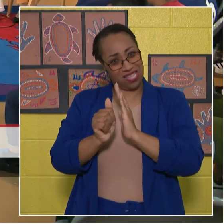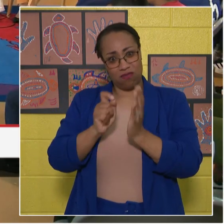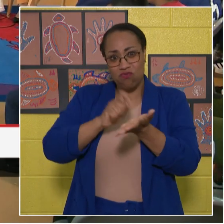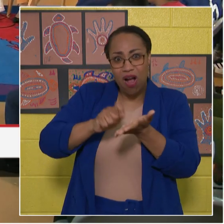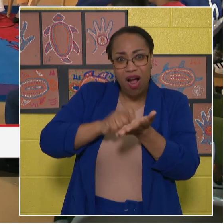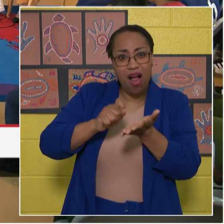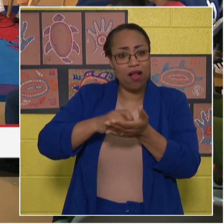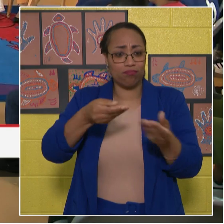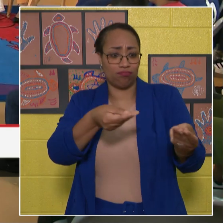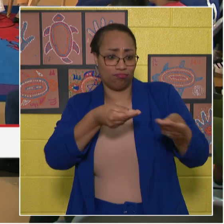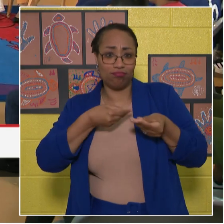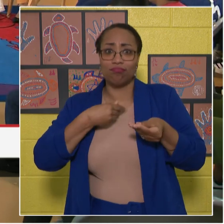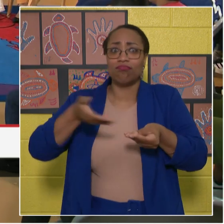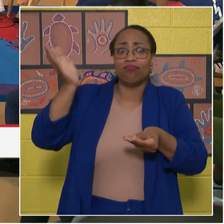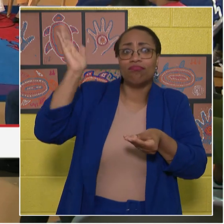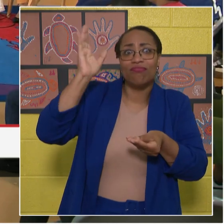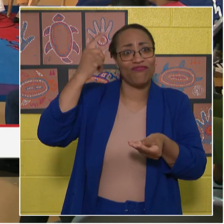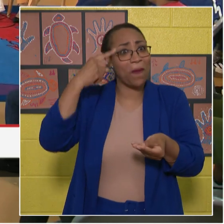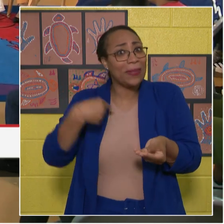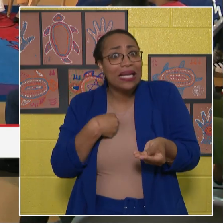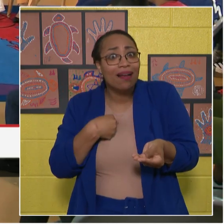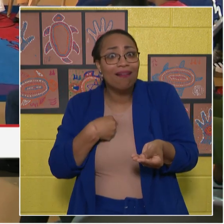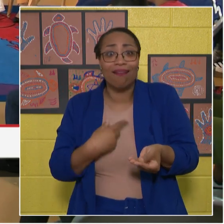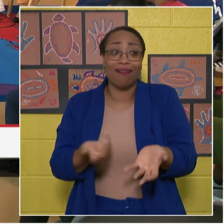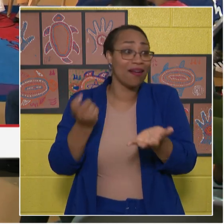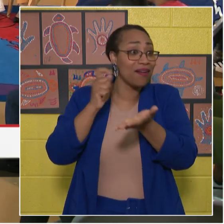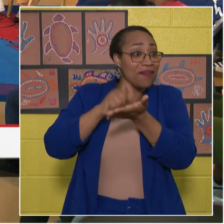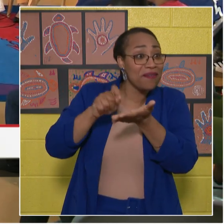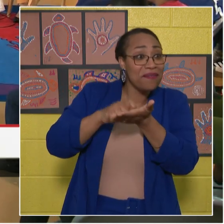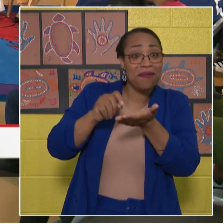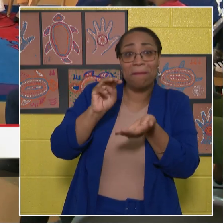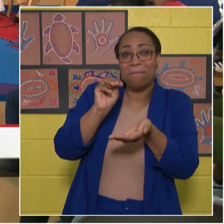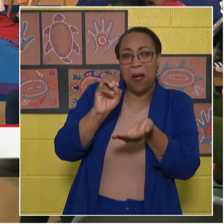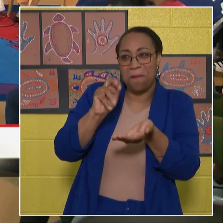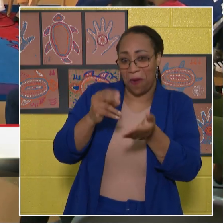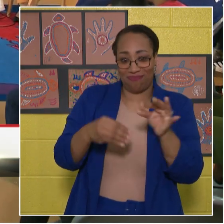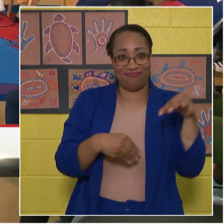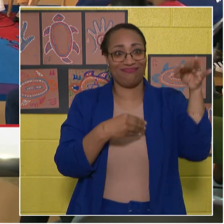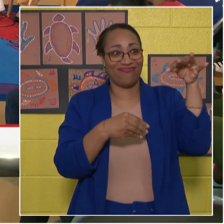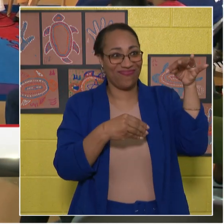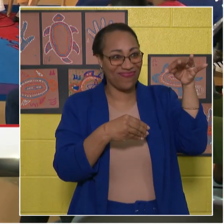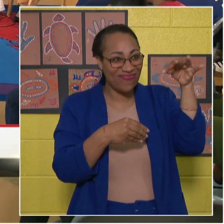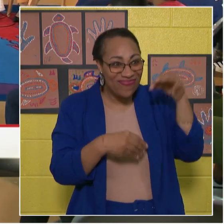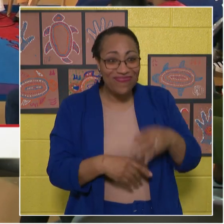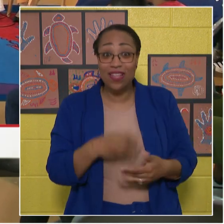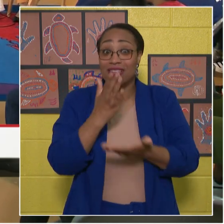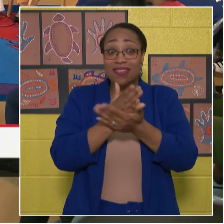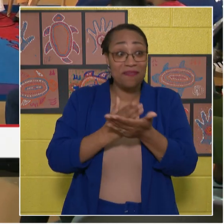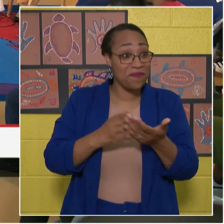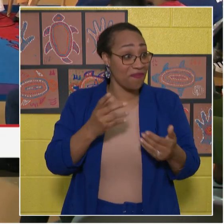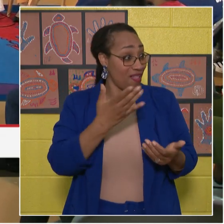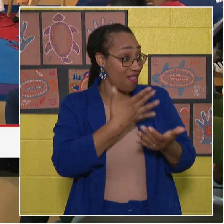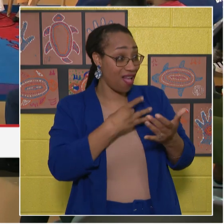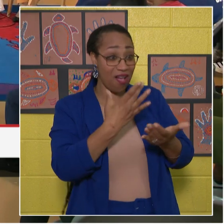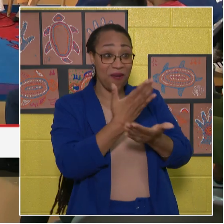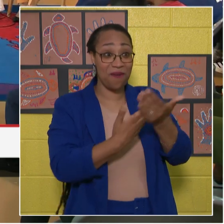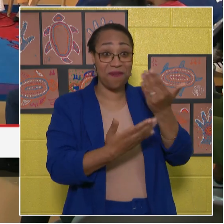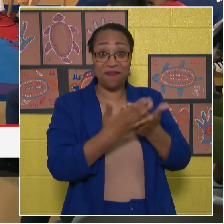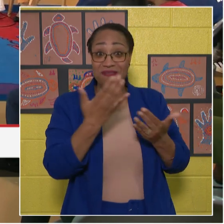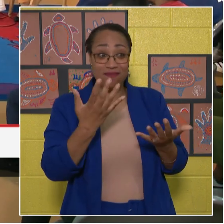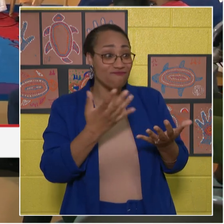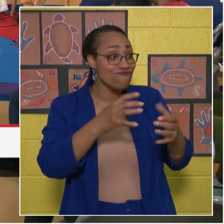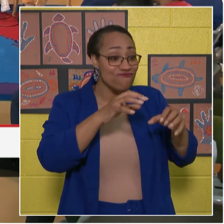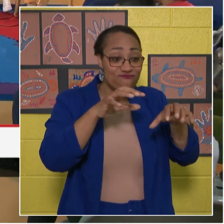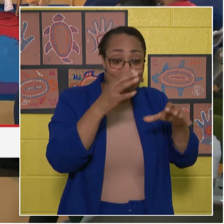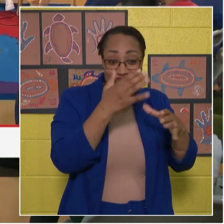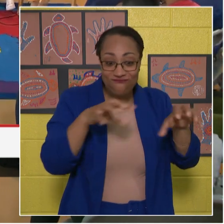and write great memos. Others of you like to work with your hands and be outside. And a lot of people